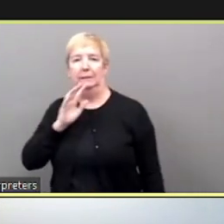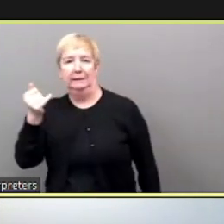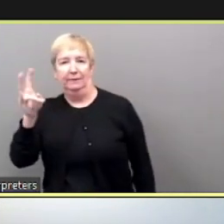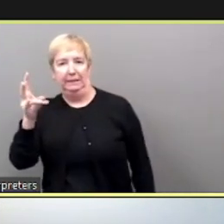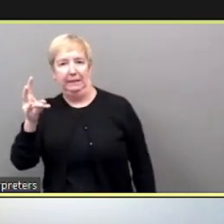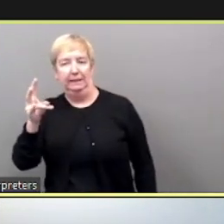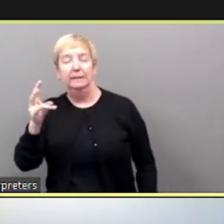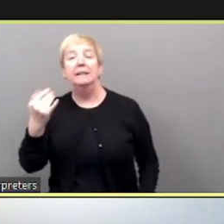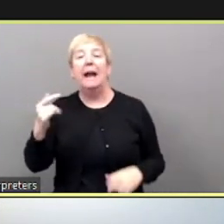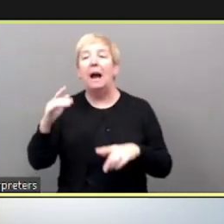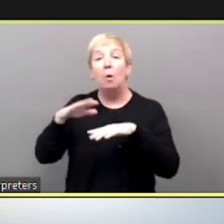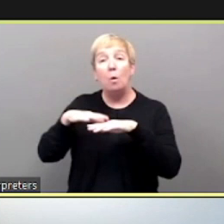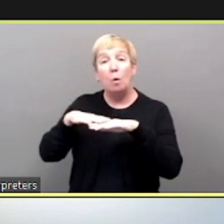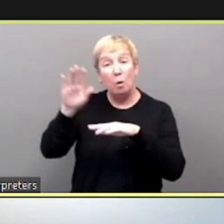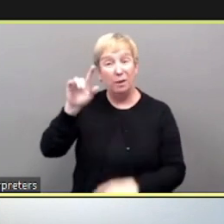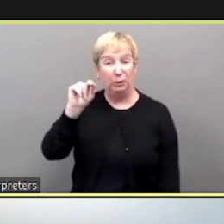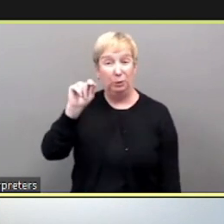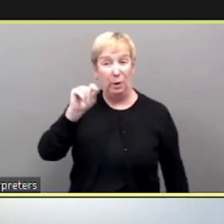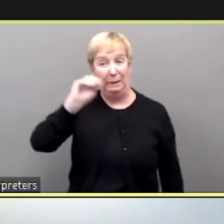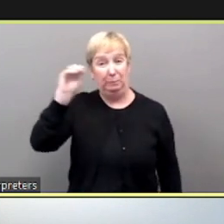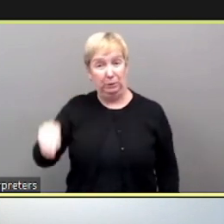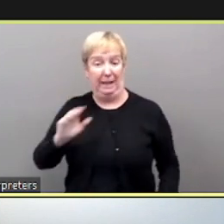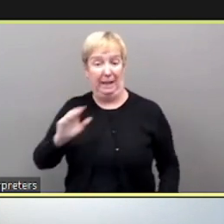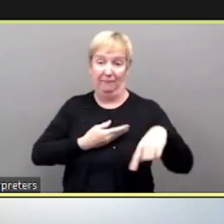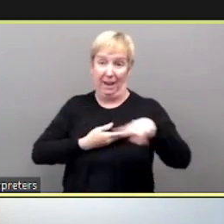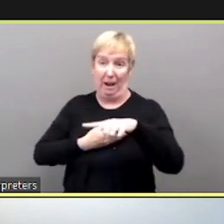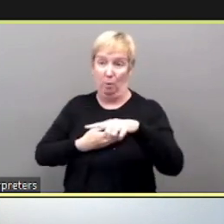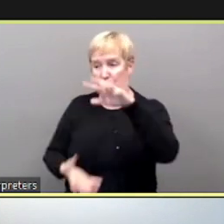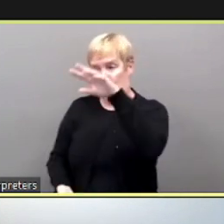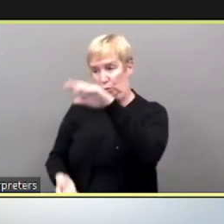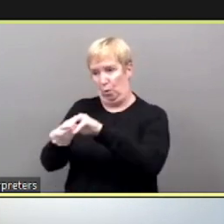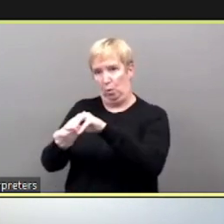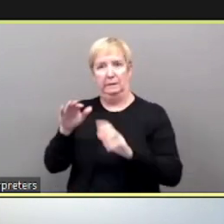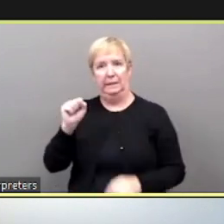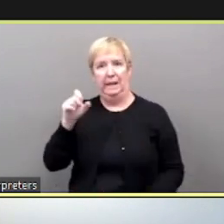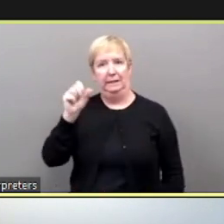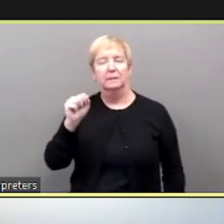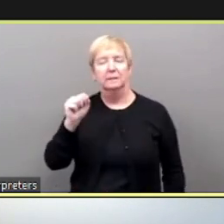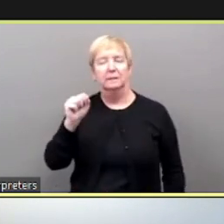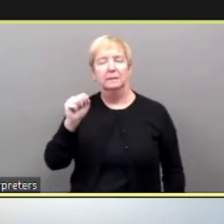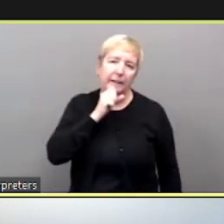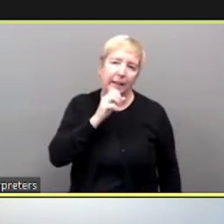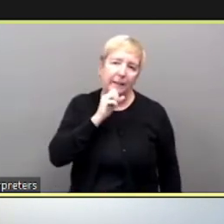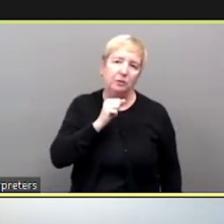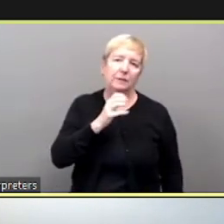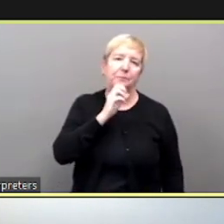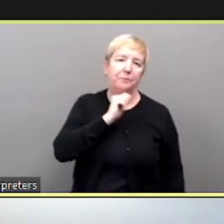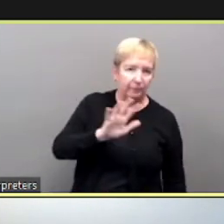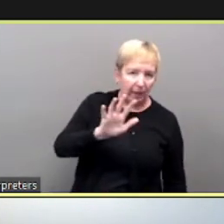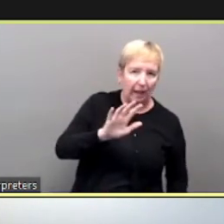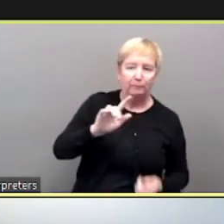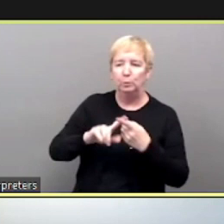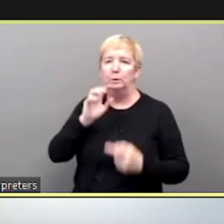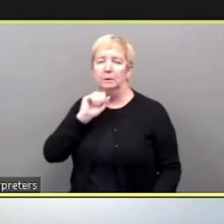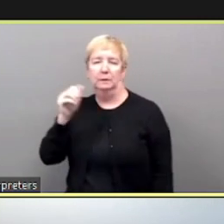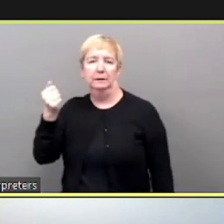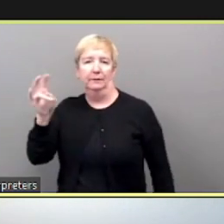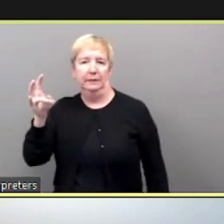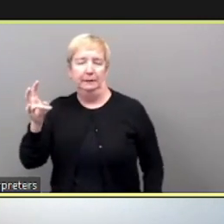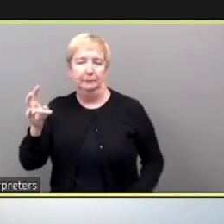over 20% of our total cases are in that age group, 5 to 17. And then when you combine